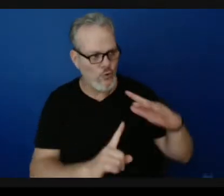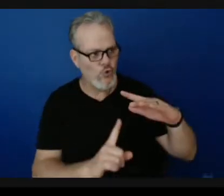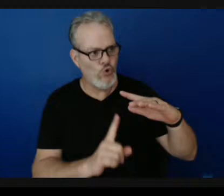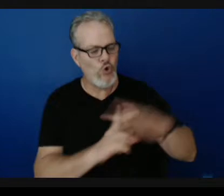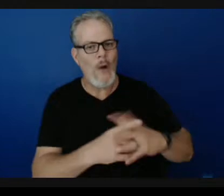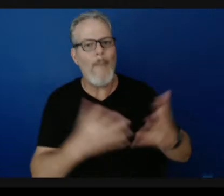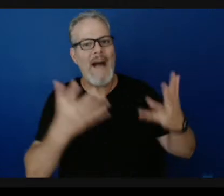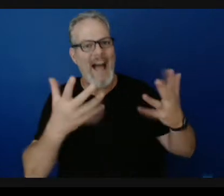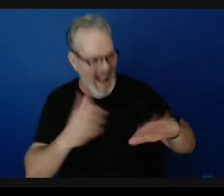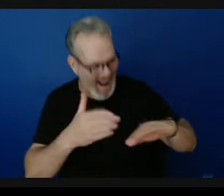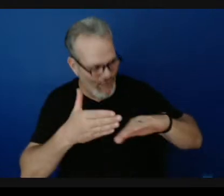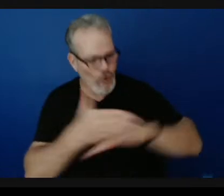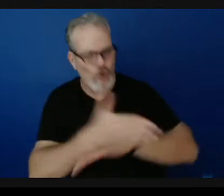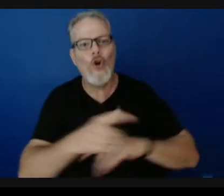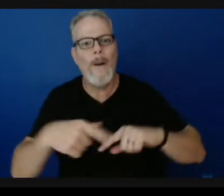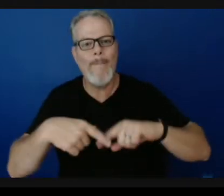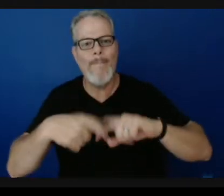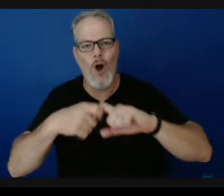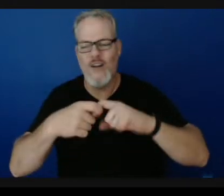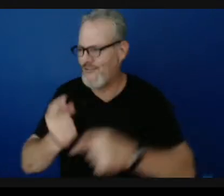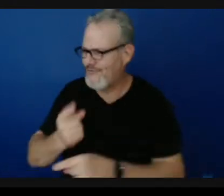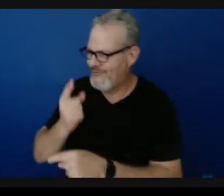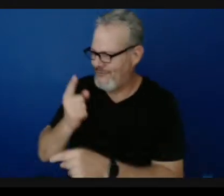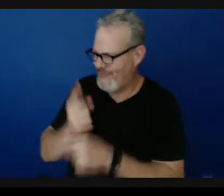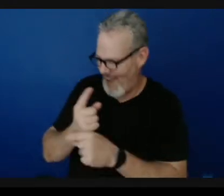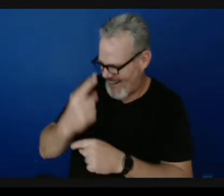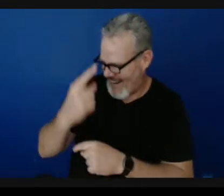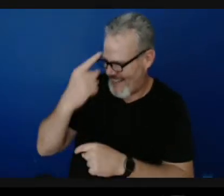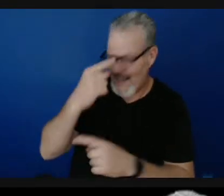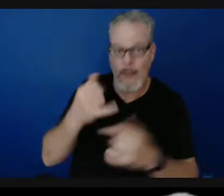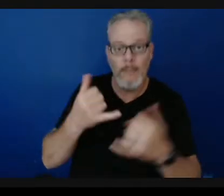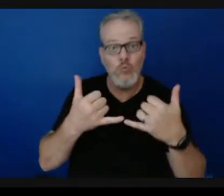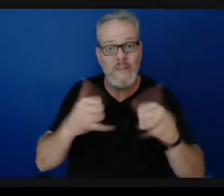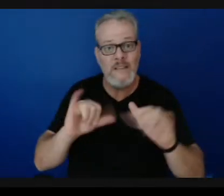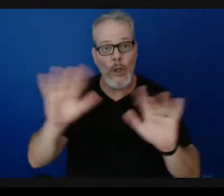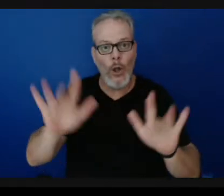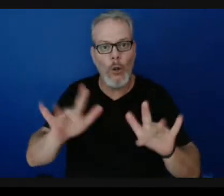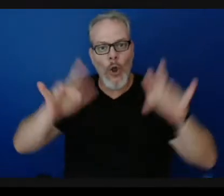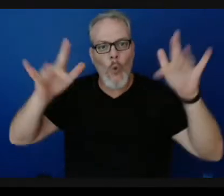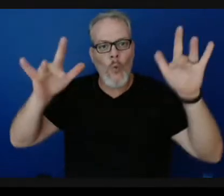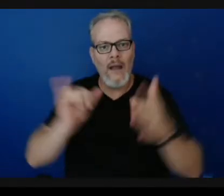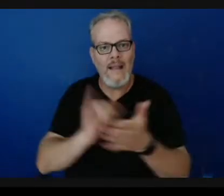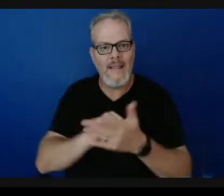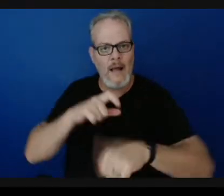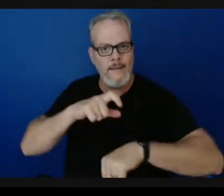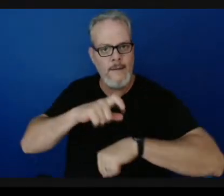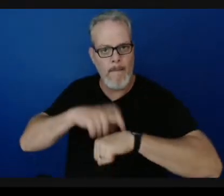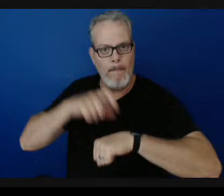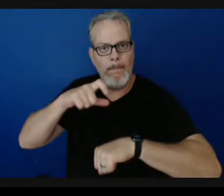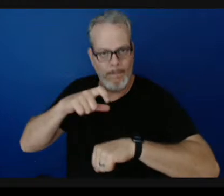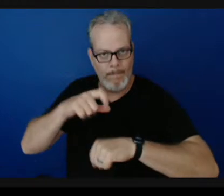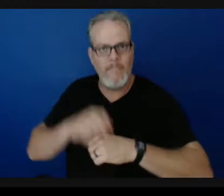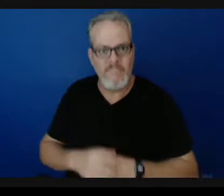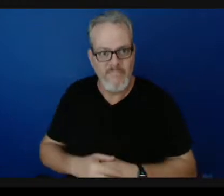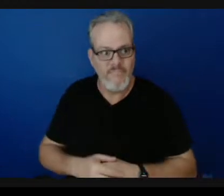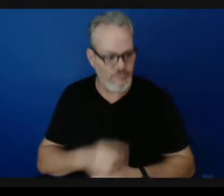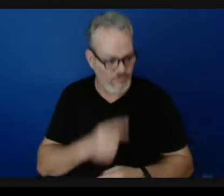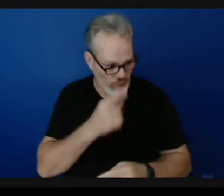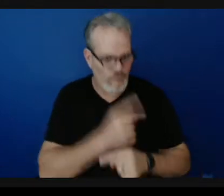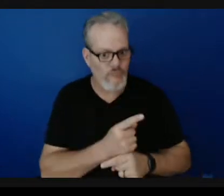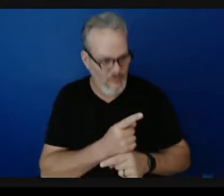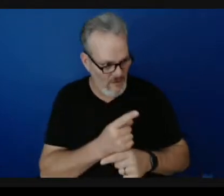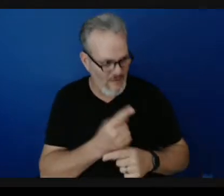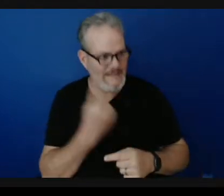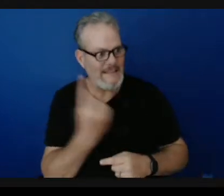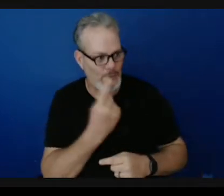I think it was overturning and still glowing at that point in time. So there was something to see. There was something. By the time I came